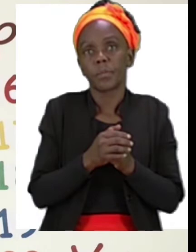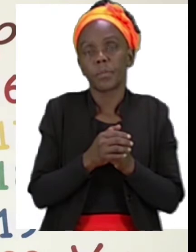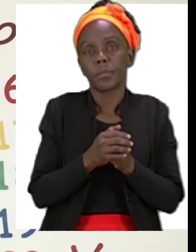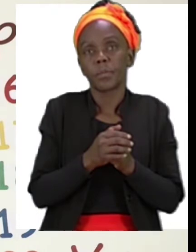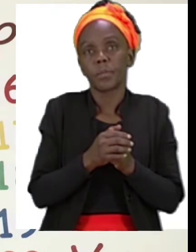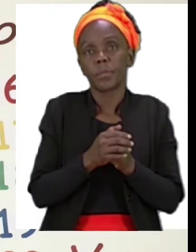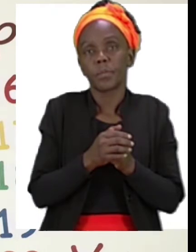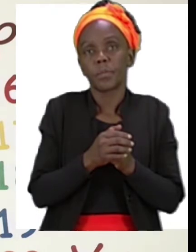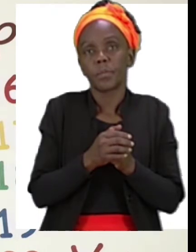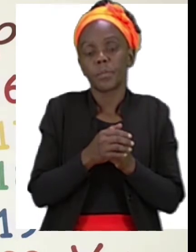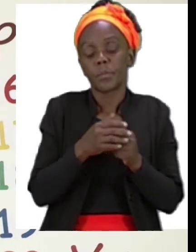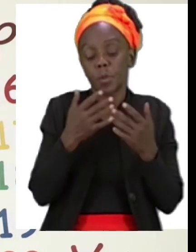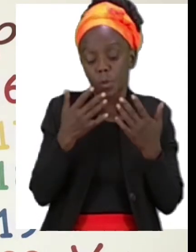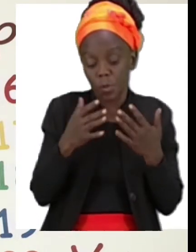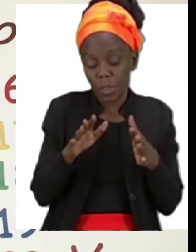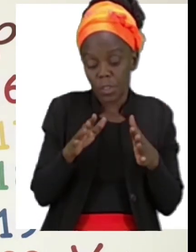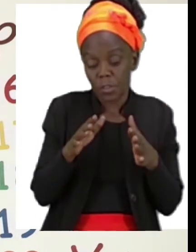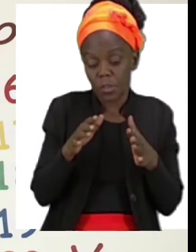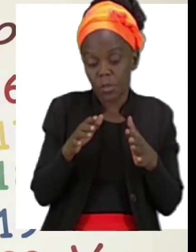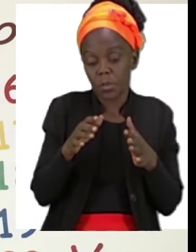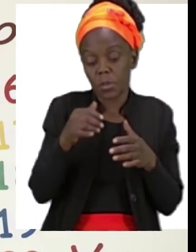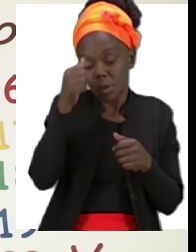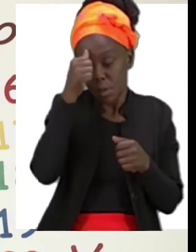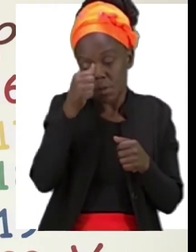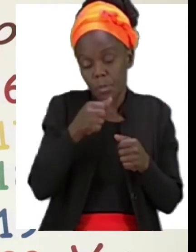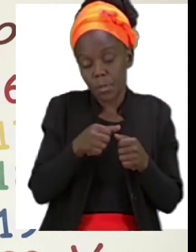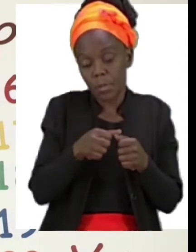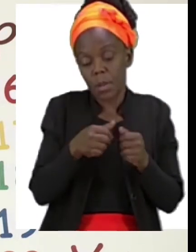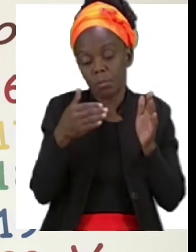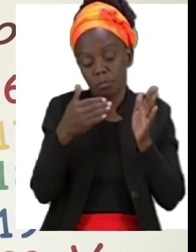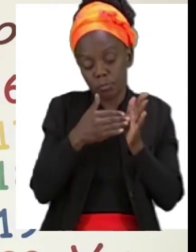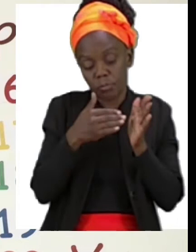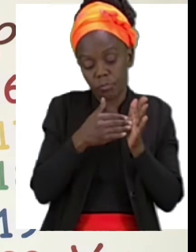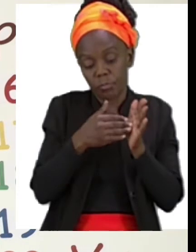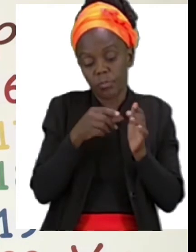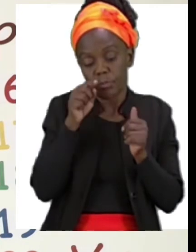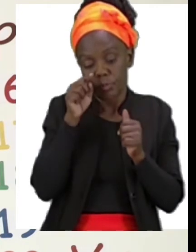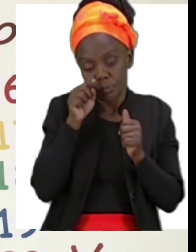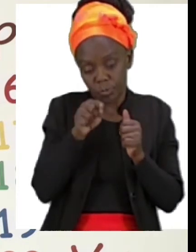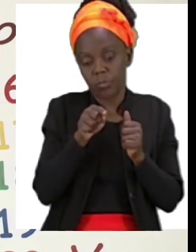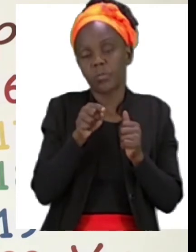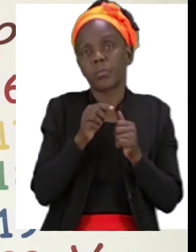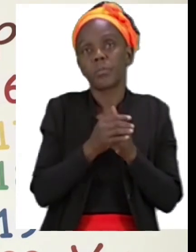done, remember we need to close our sentence with a full stop.